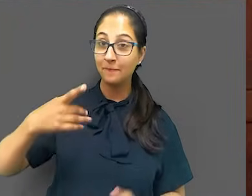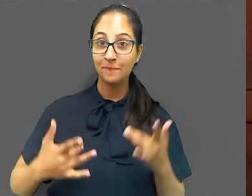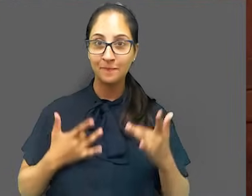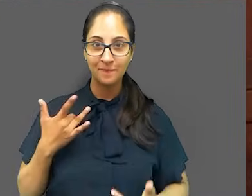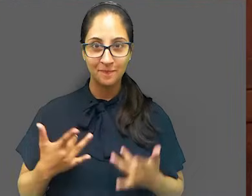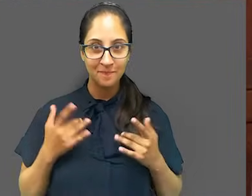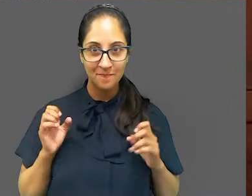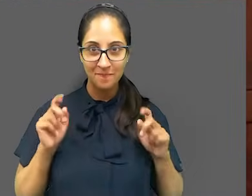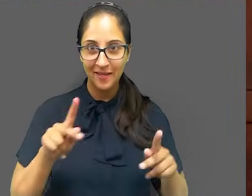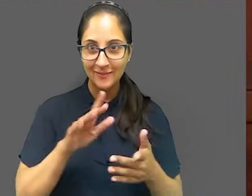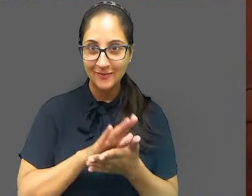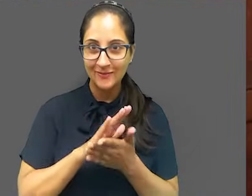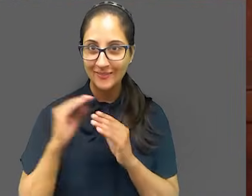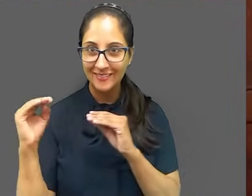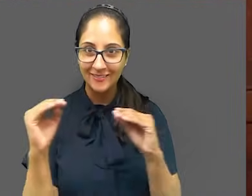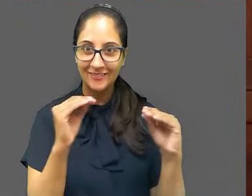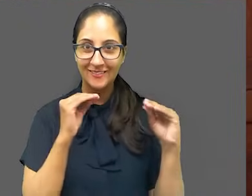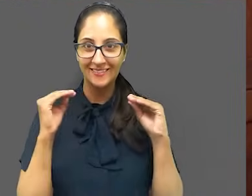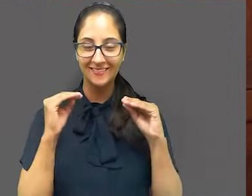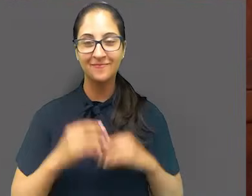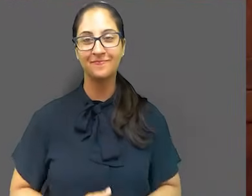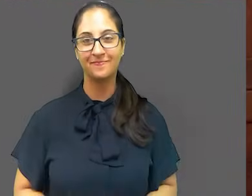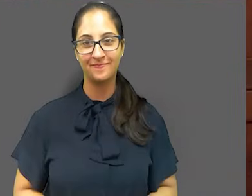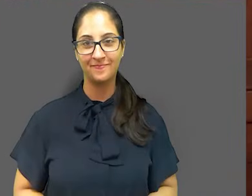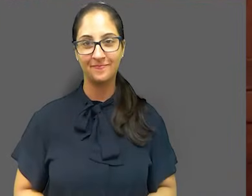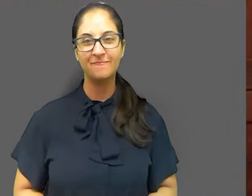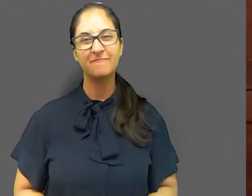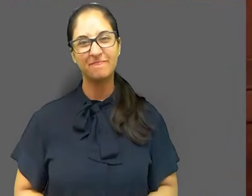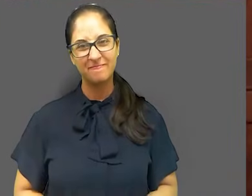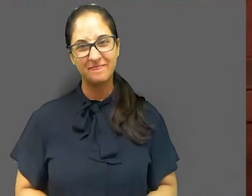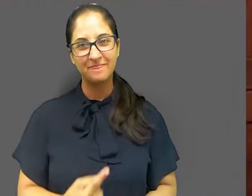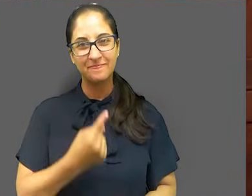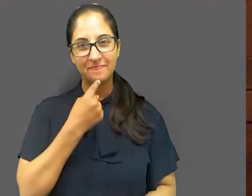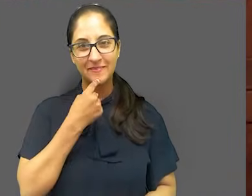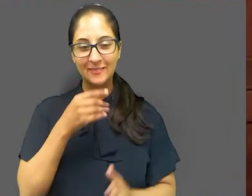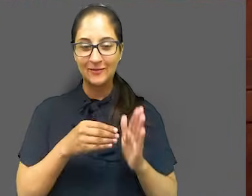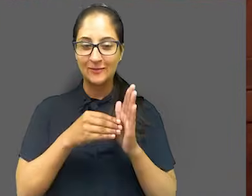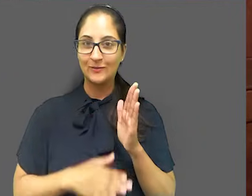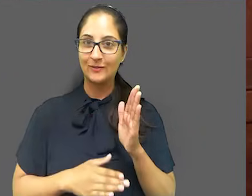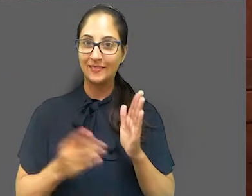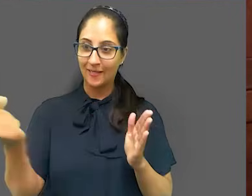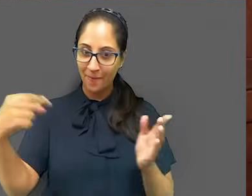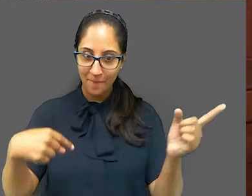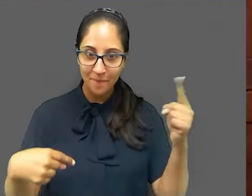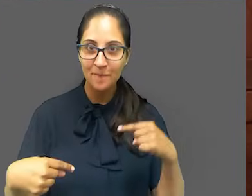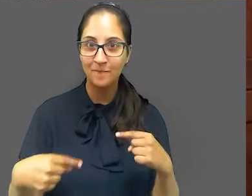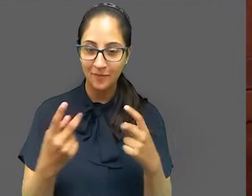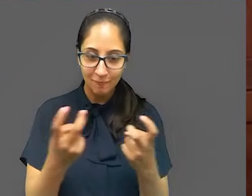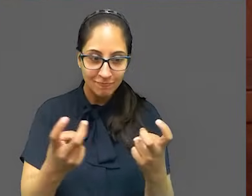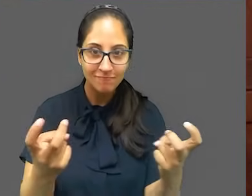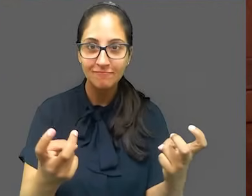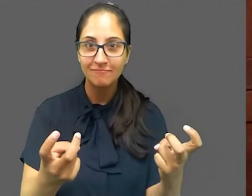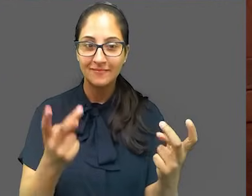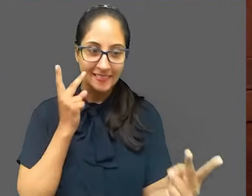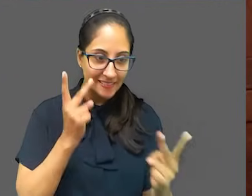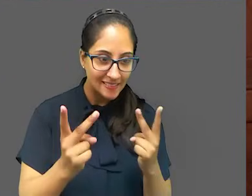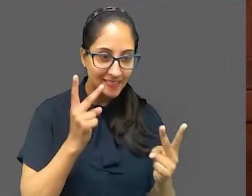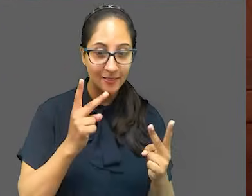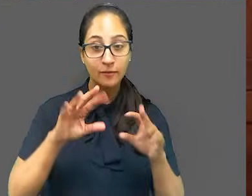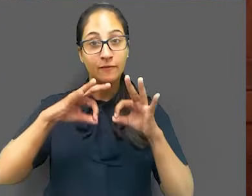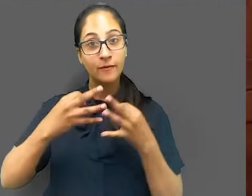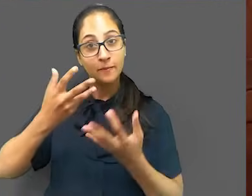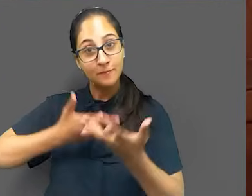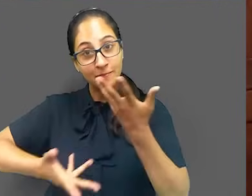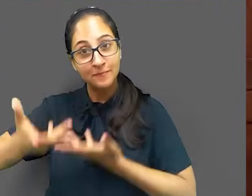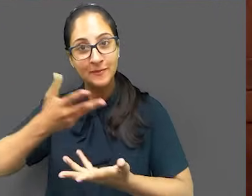to be doing, again, what I love, teaching. Although I do really miss being able to see my students and their families in person.